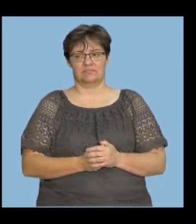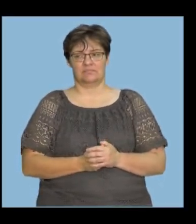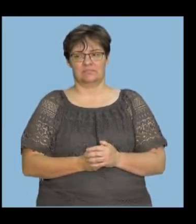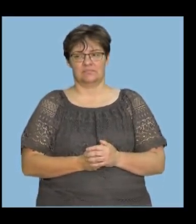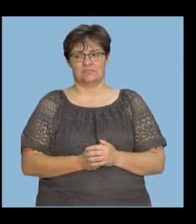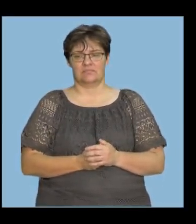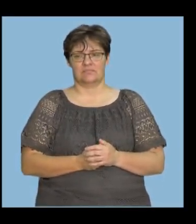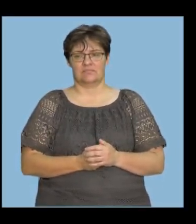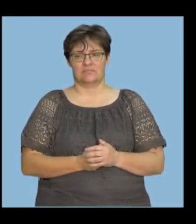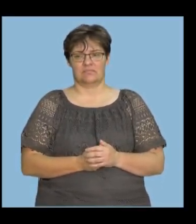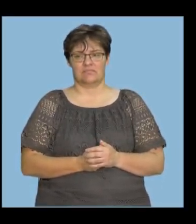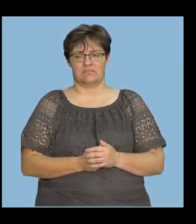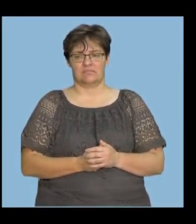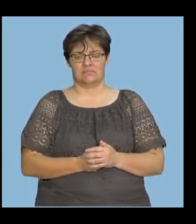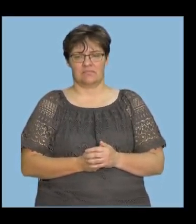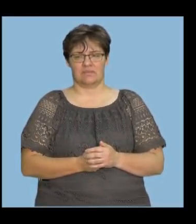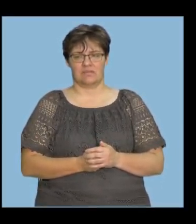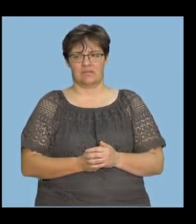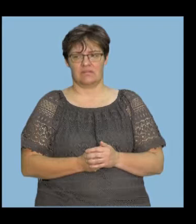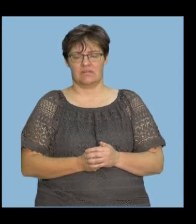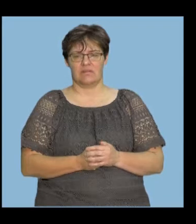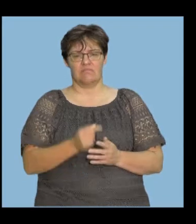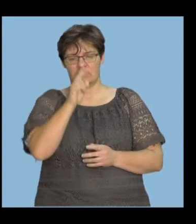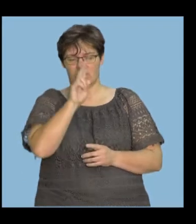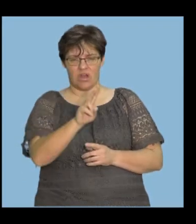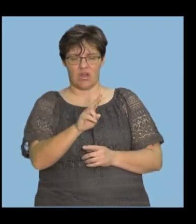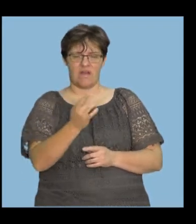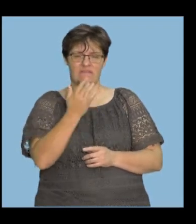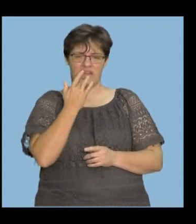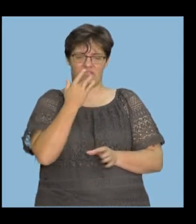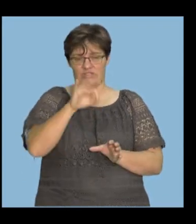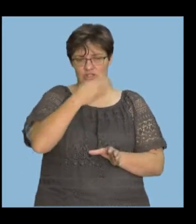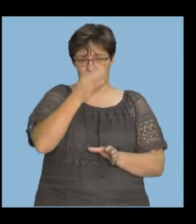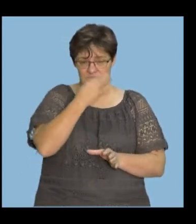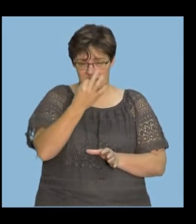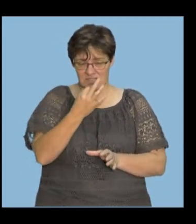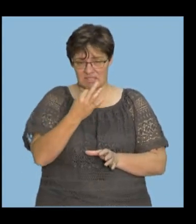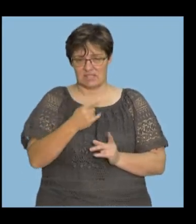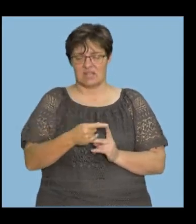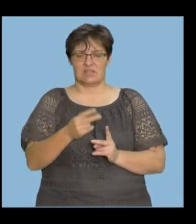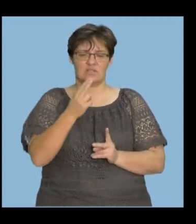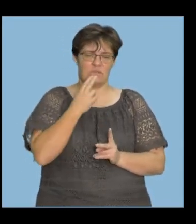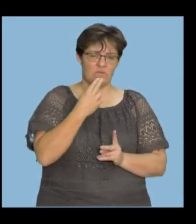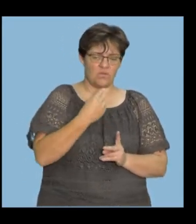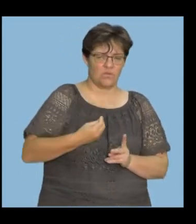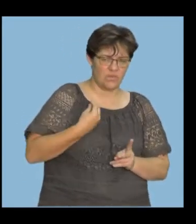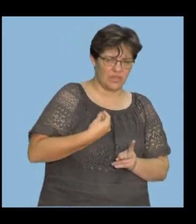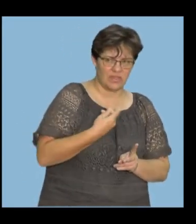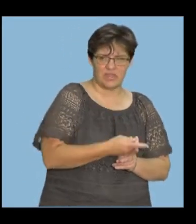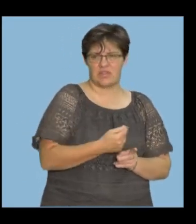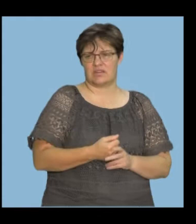So let's start. We said we'll look at the favorite crisp flavors, smoking among young